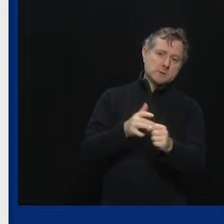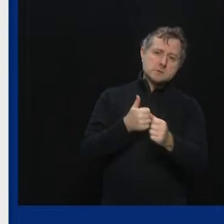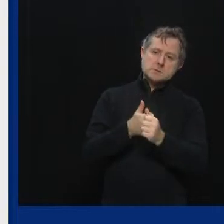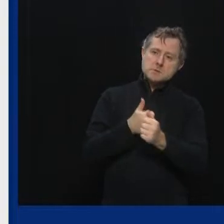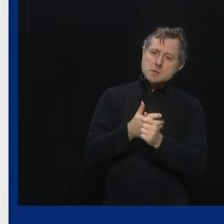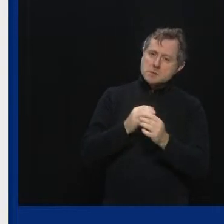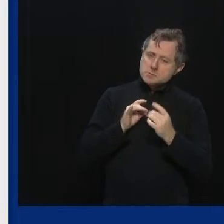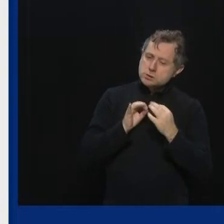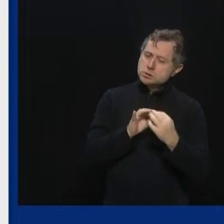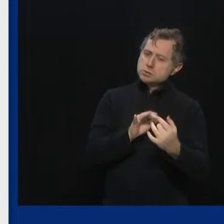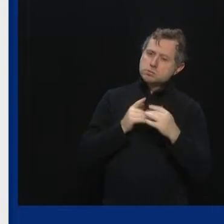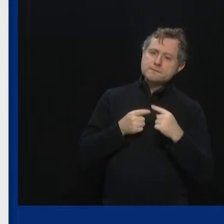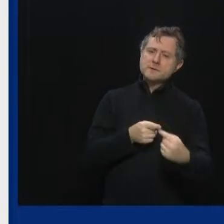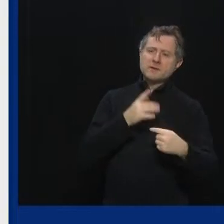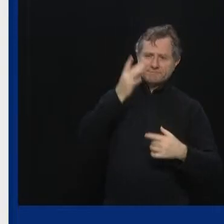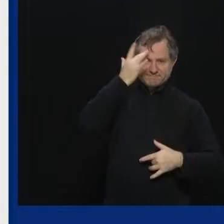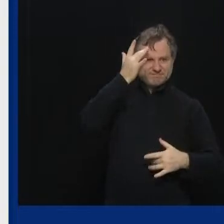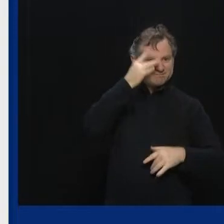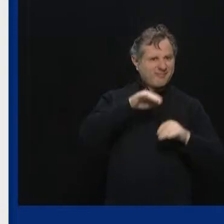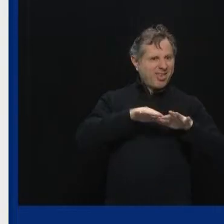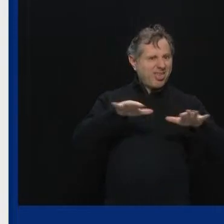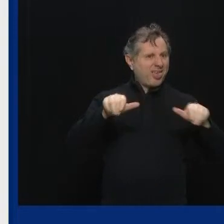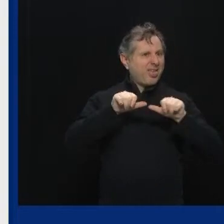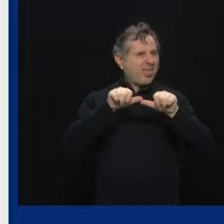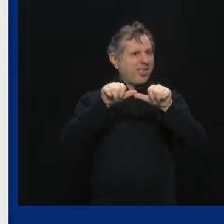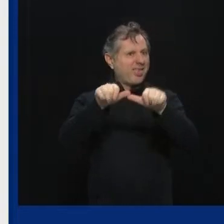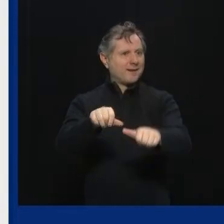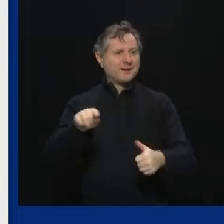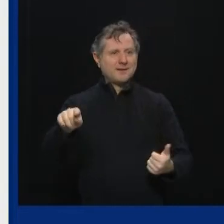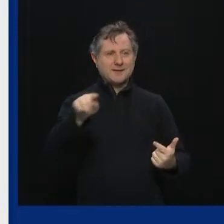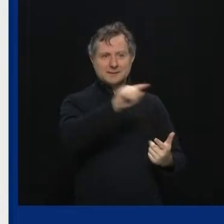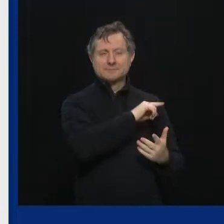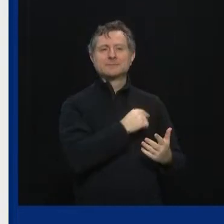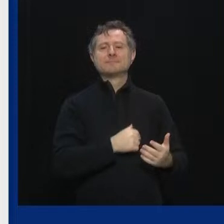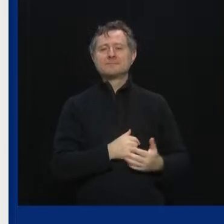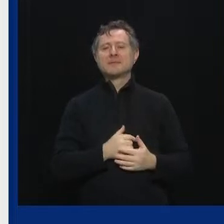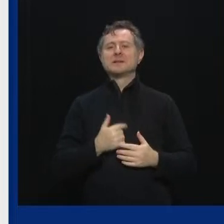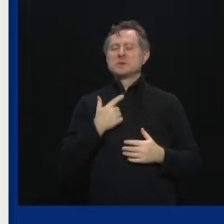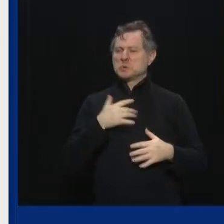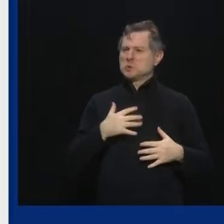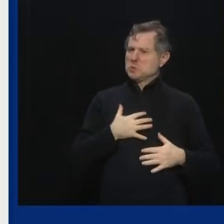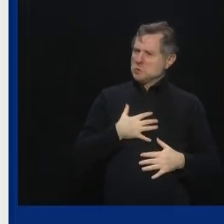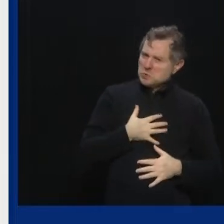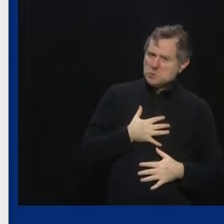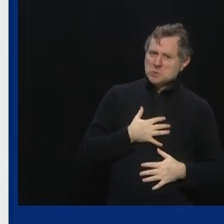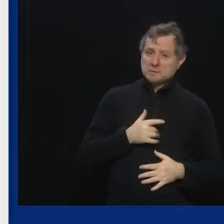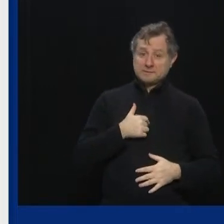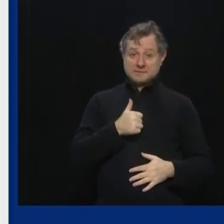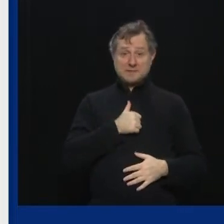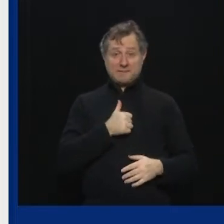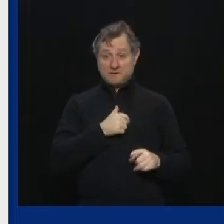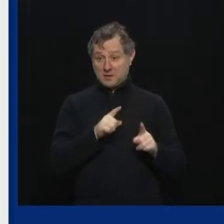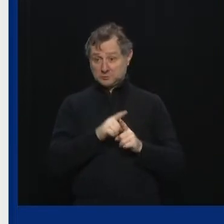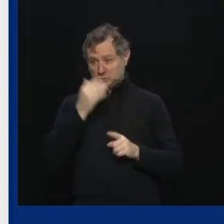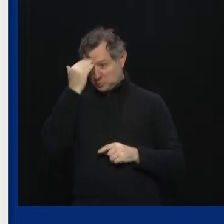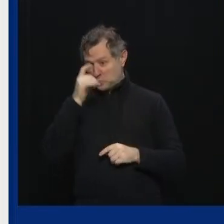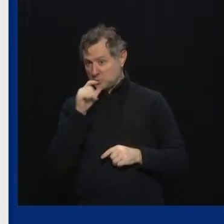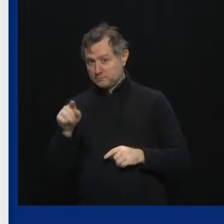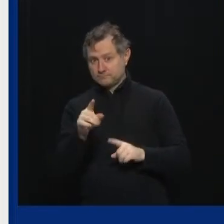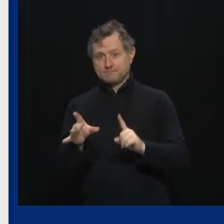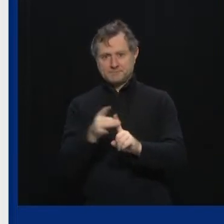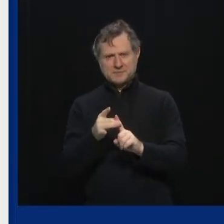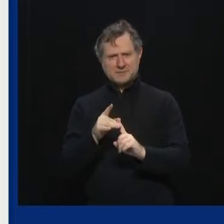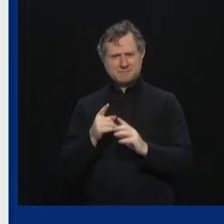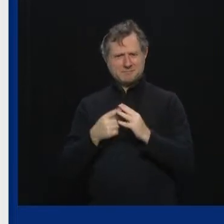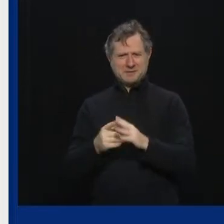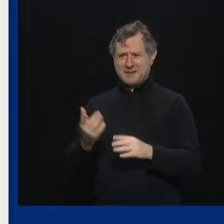most recently. And it's scary. It's scary for people. And people personally who contracted COVID very early on, who